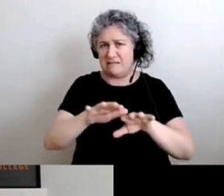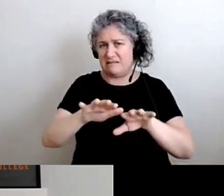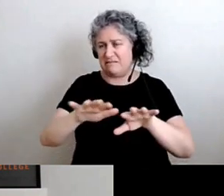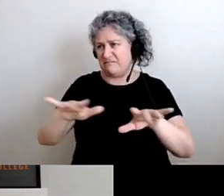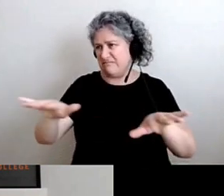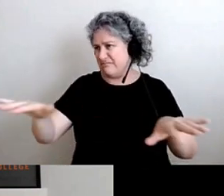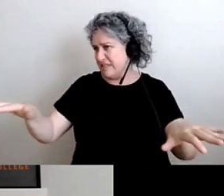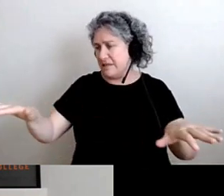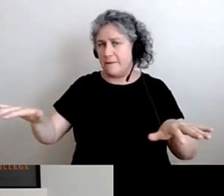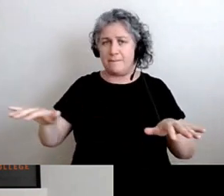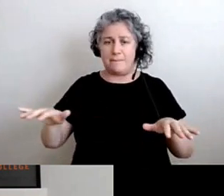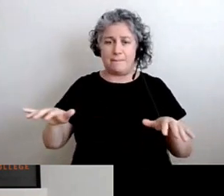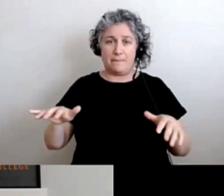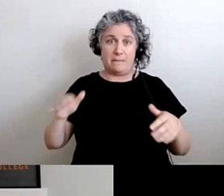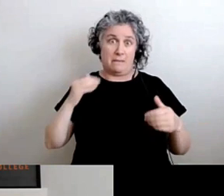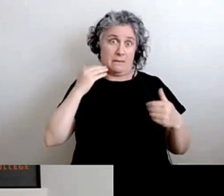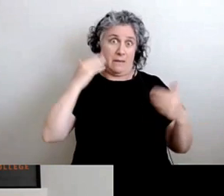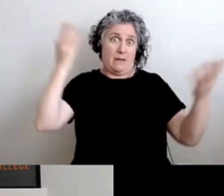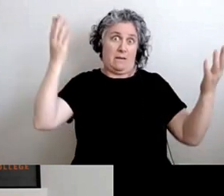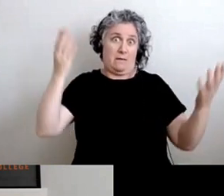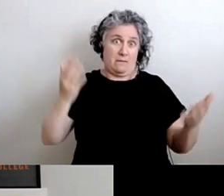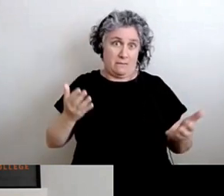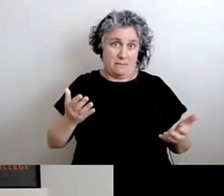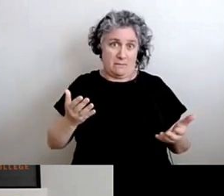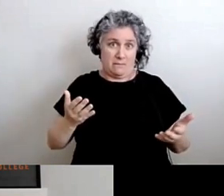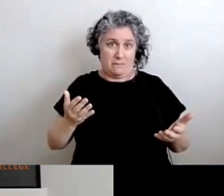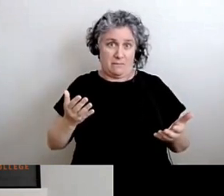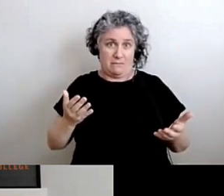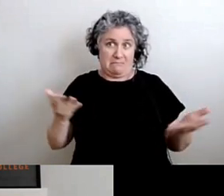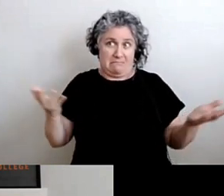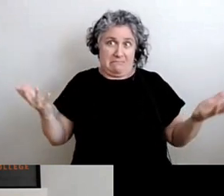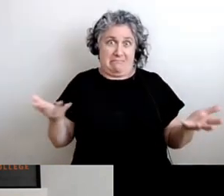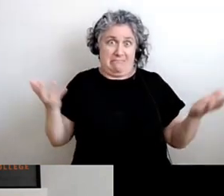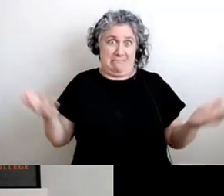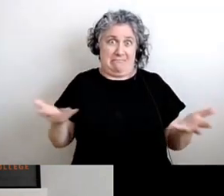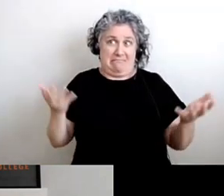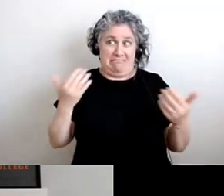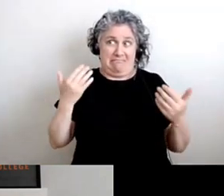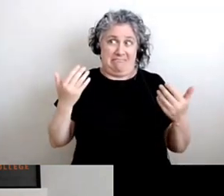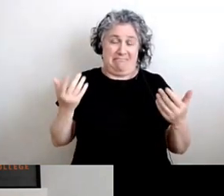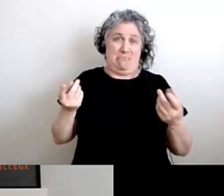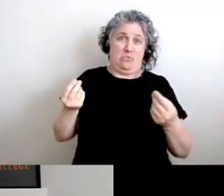I don't know, man. I don't know what to do with them. Like,